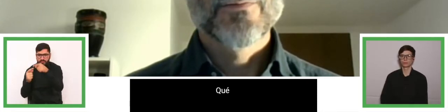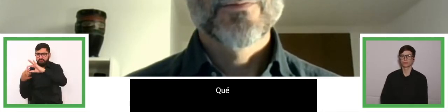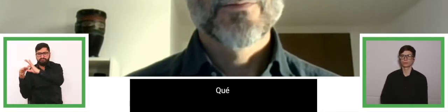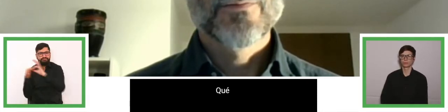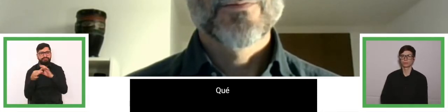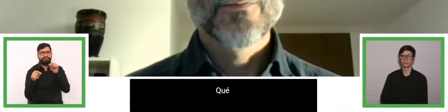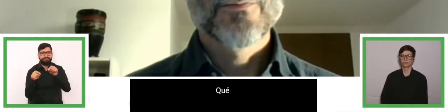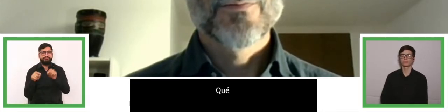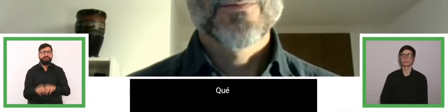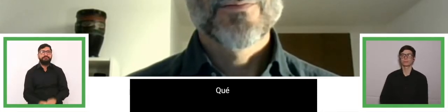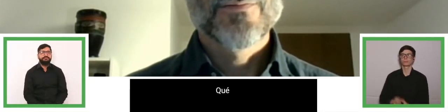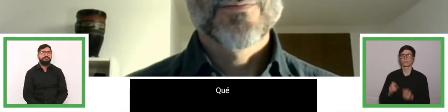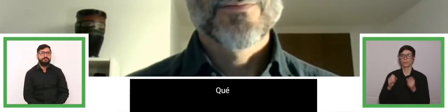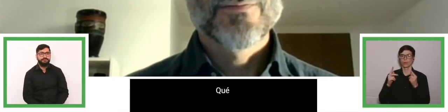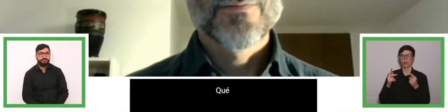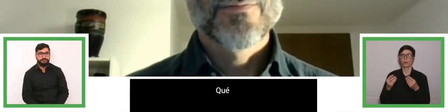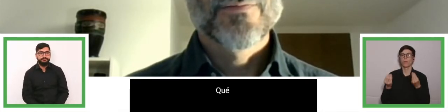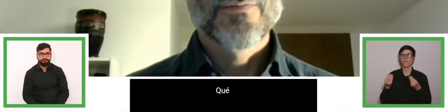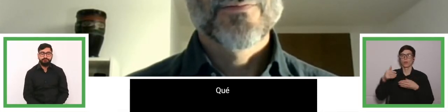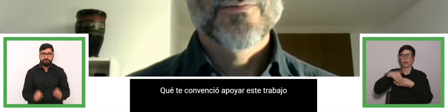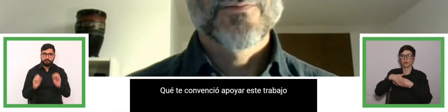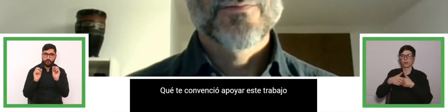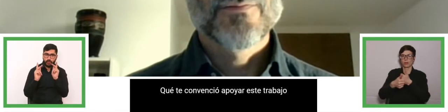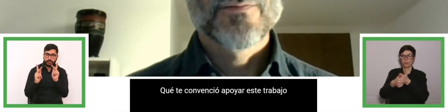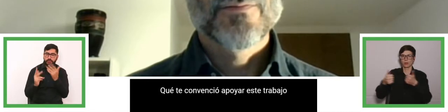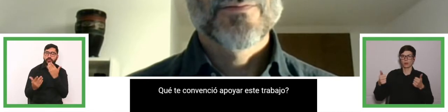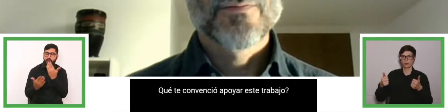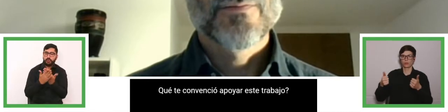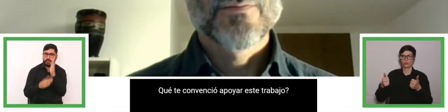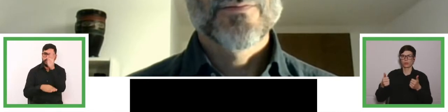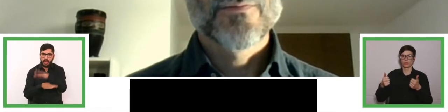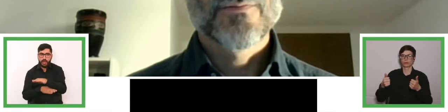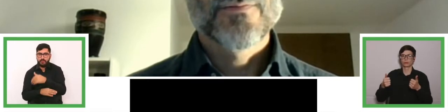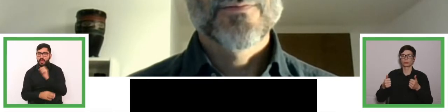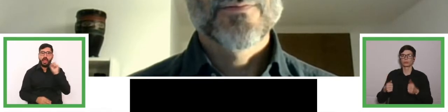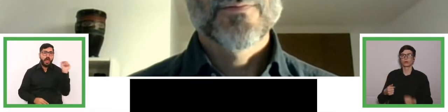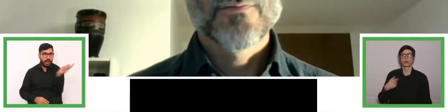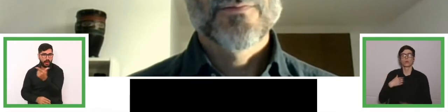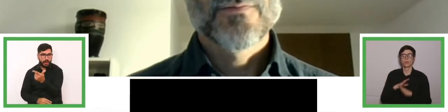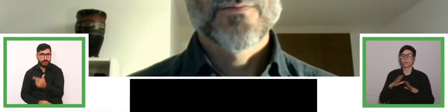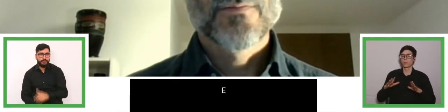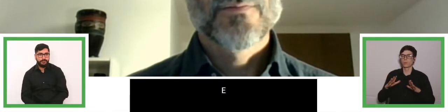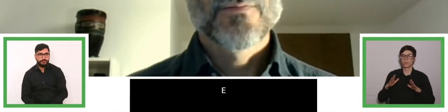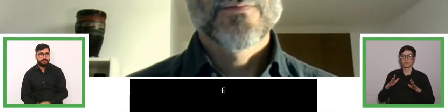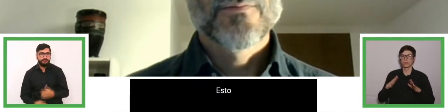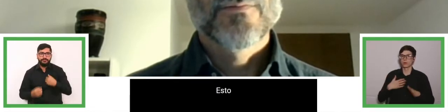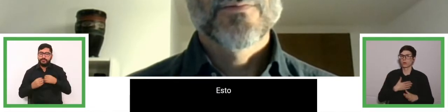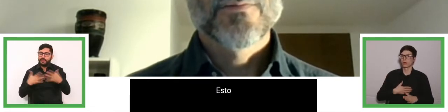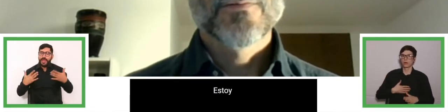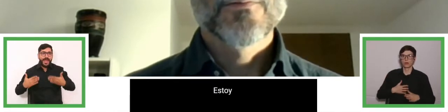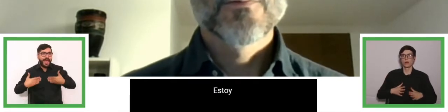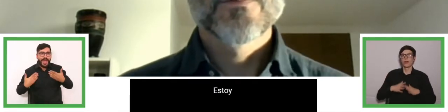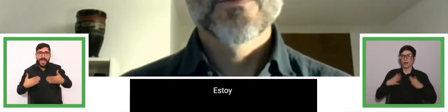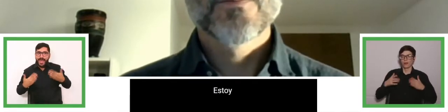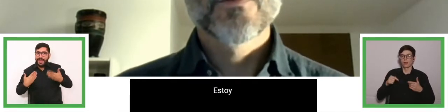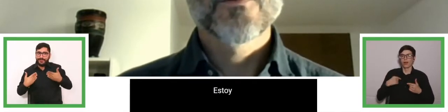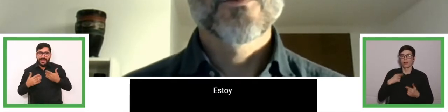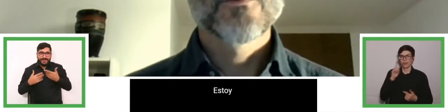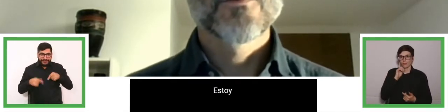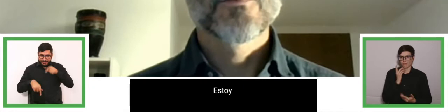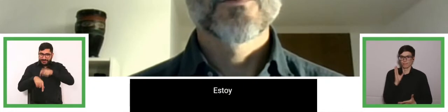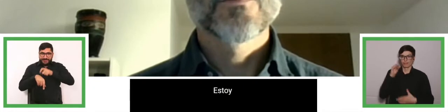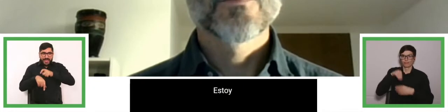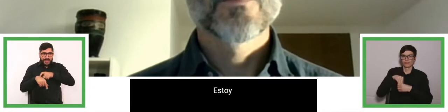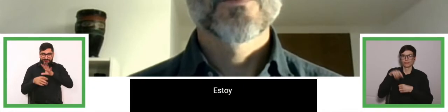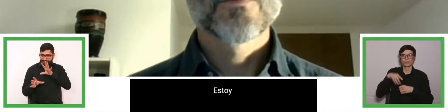Good afternoon to everyone joining this exciting first edition of Zero Project Impact Transfer Forum in Latin America. As we